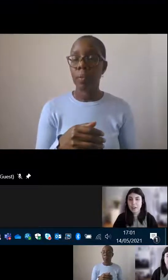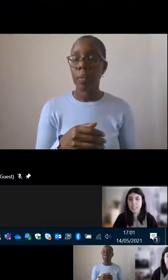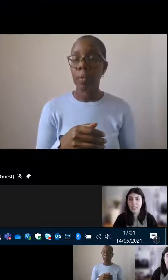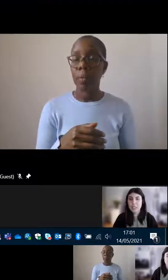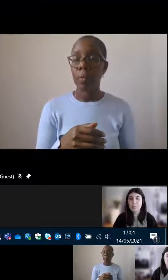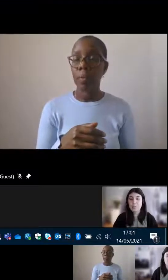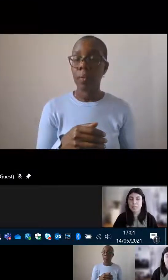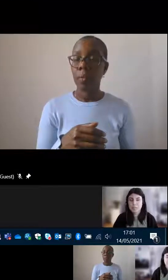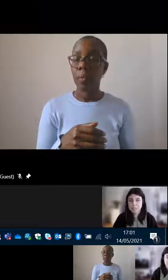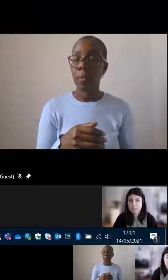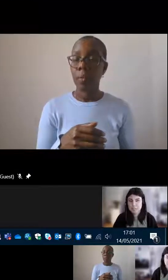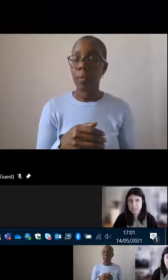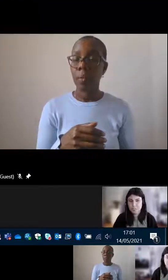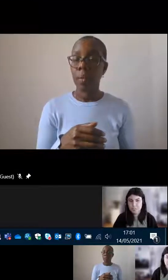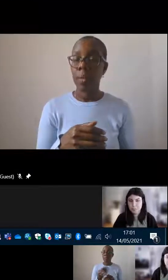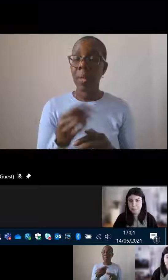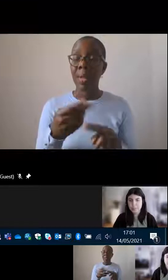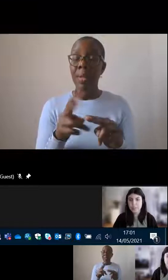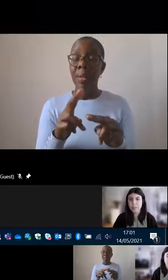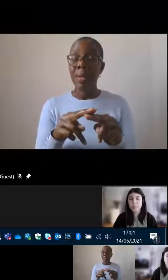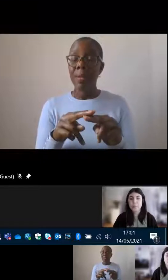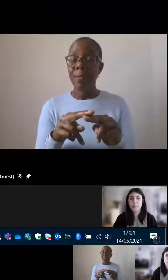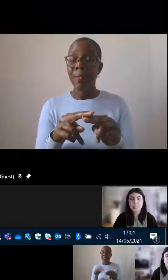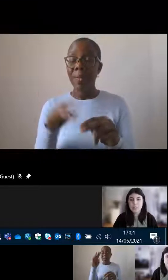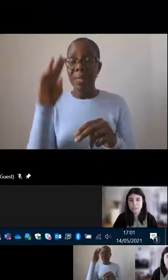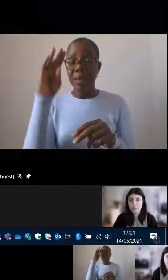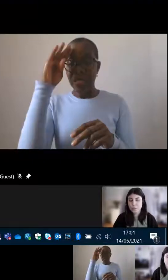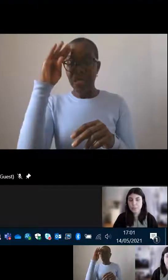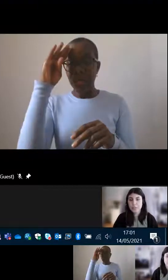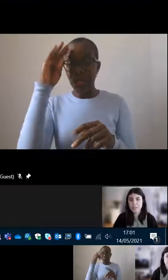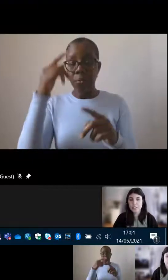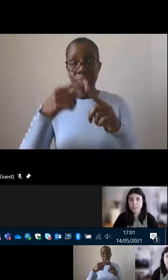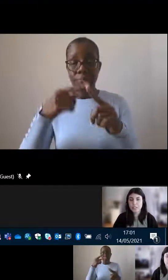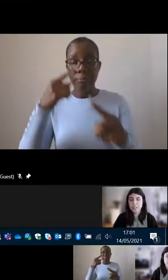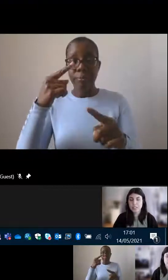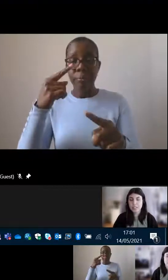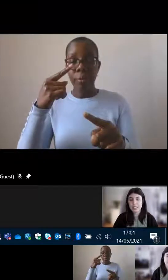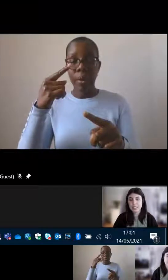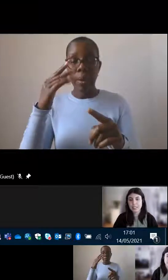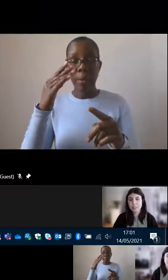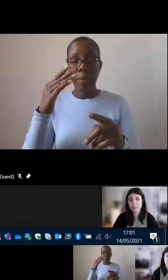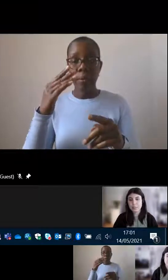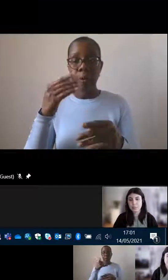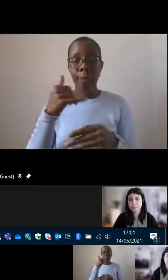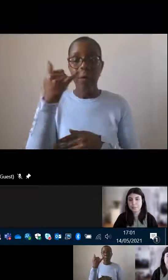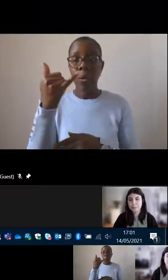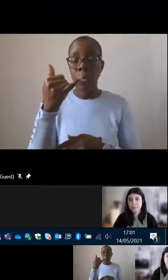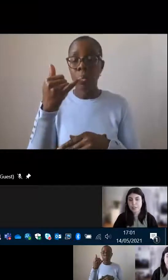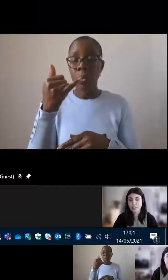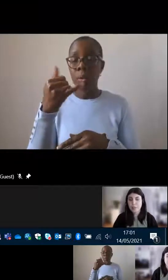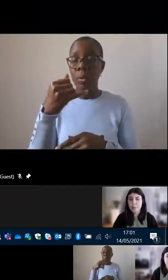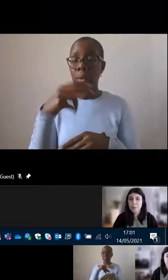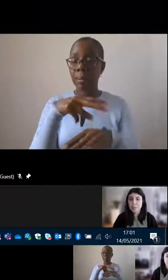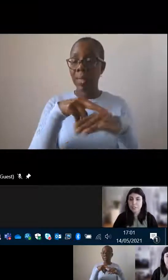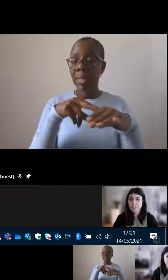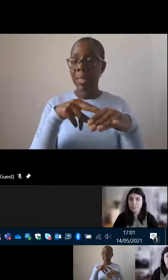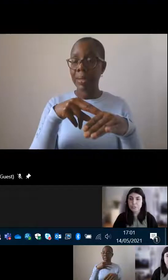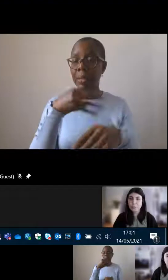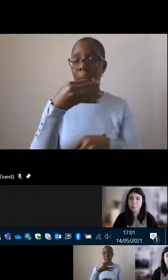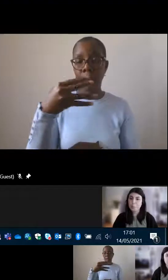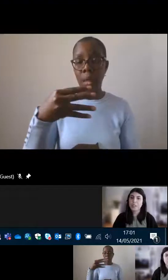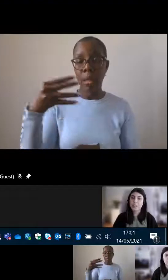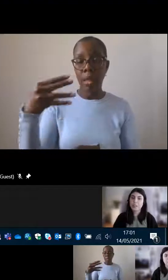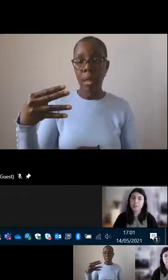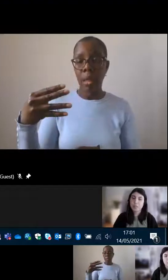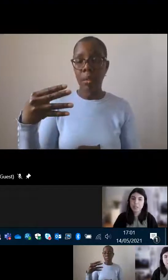However, if you are in immediate danger, please call the police on 999. A